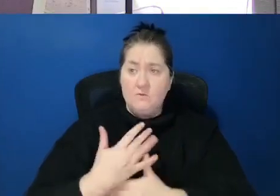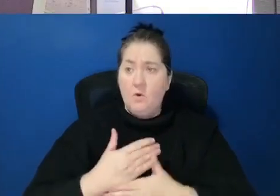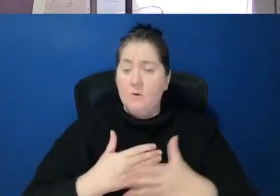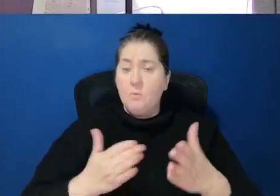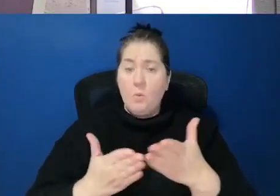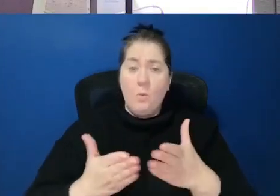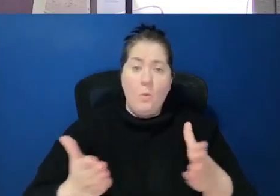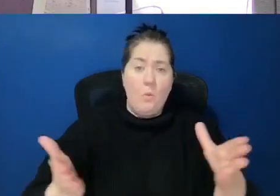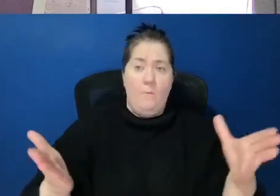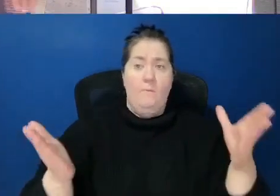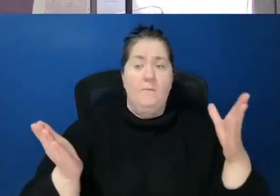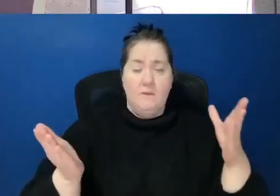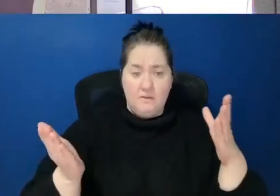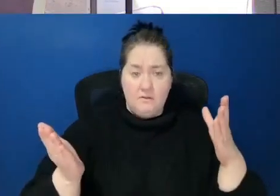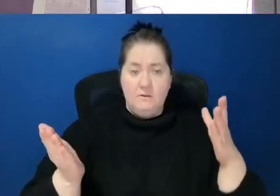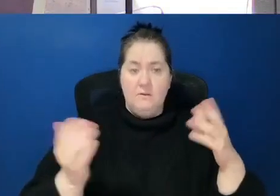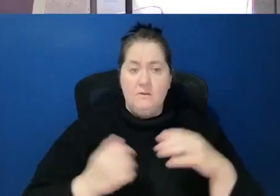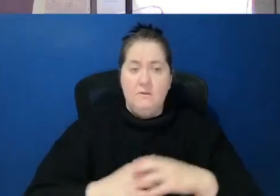open wide.